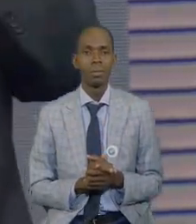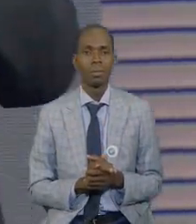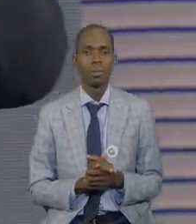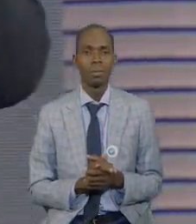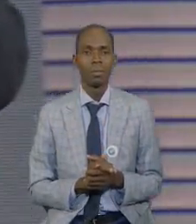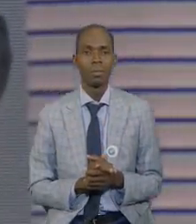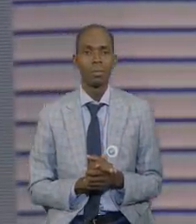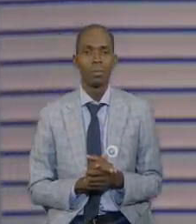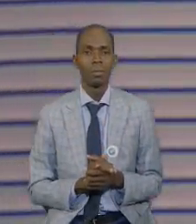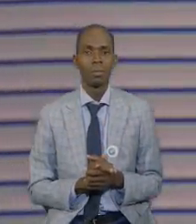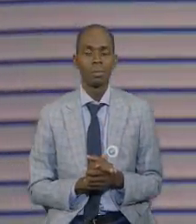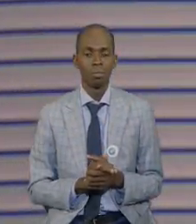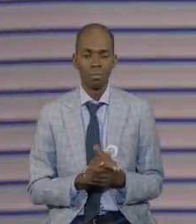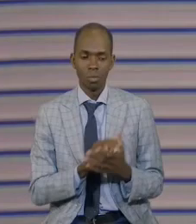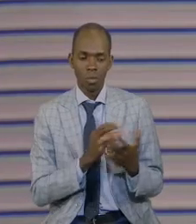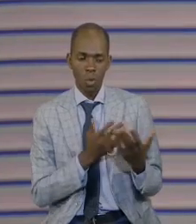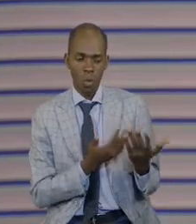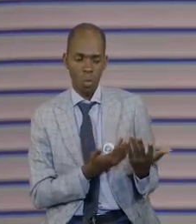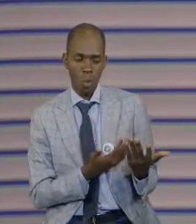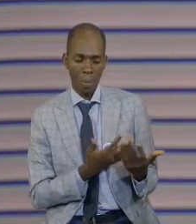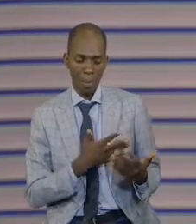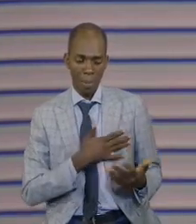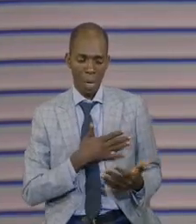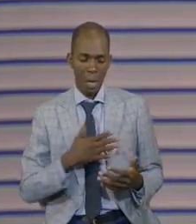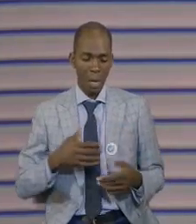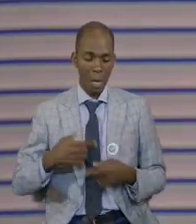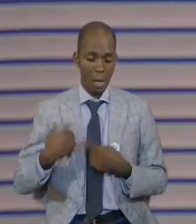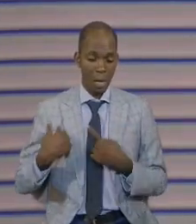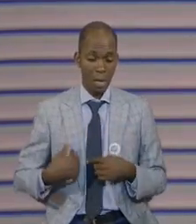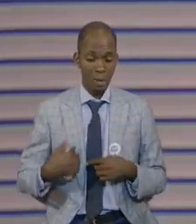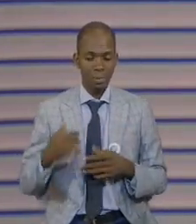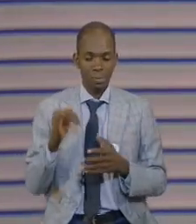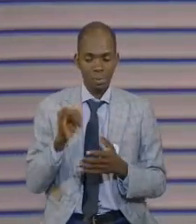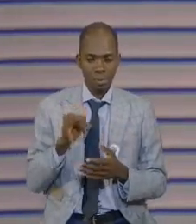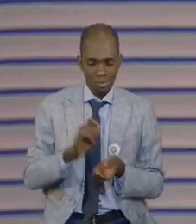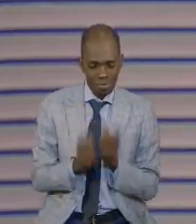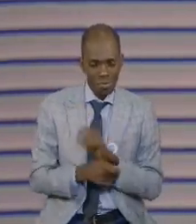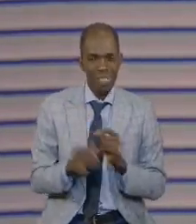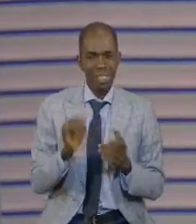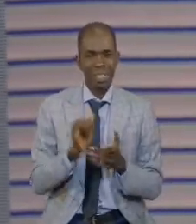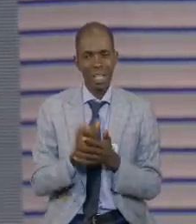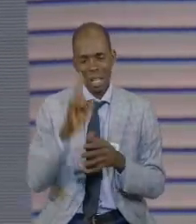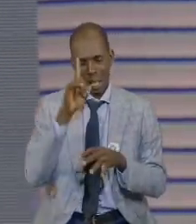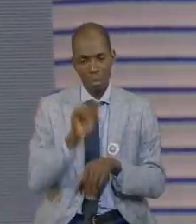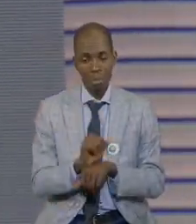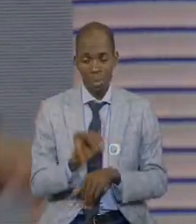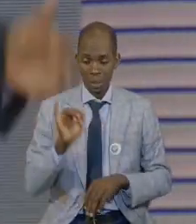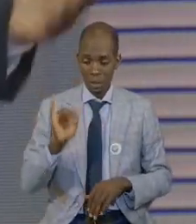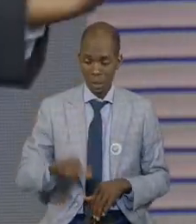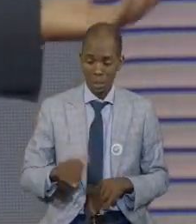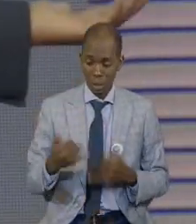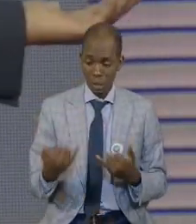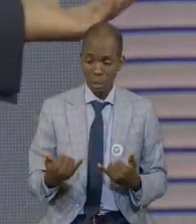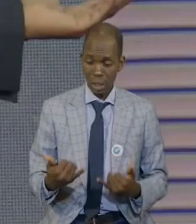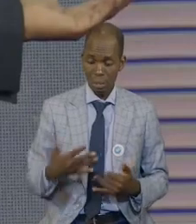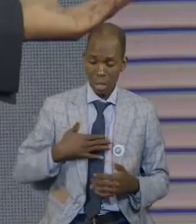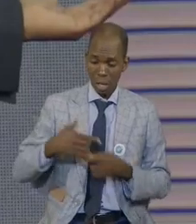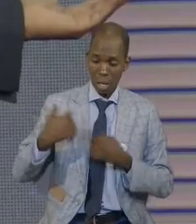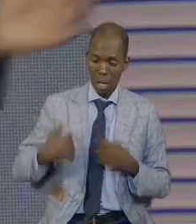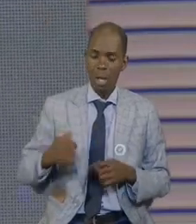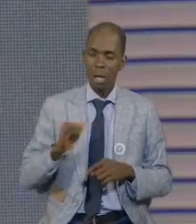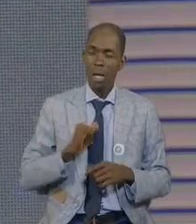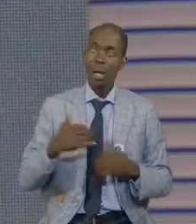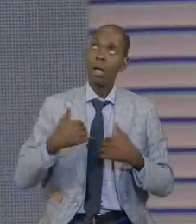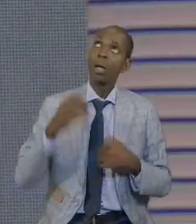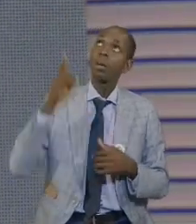hold on there my heart does habit change that habit I have God I have Christ I have that